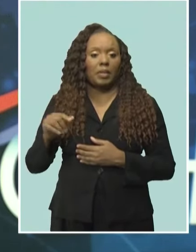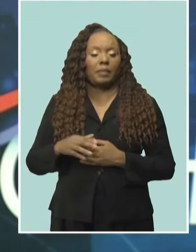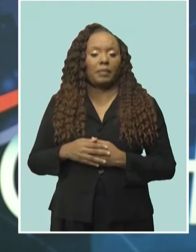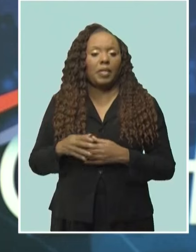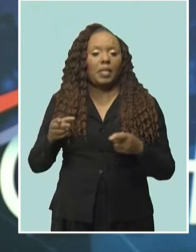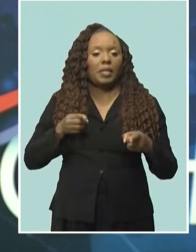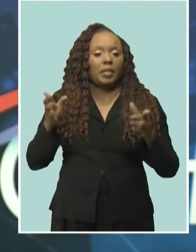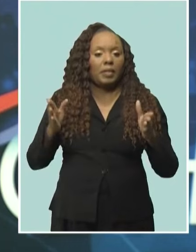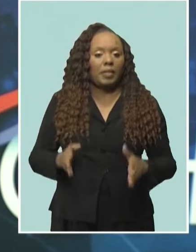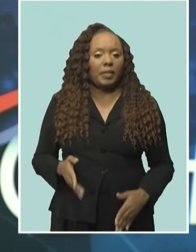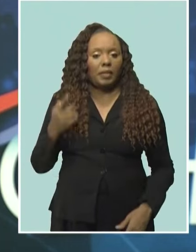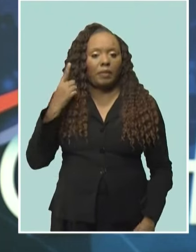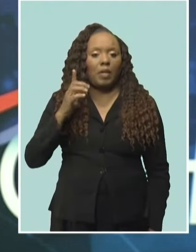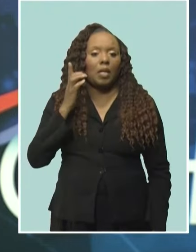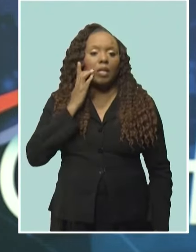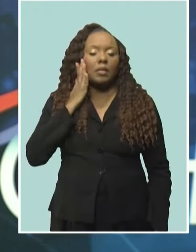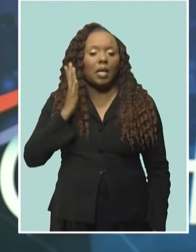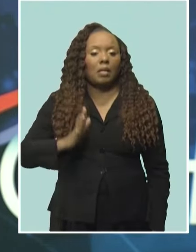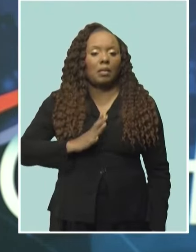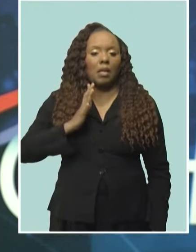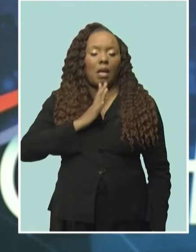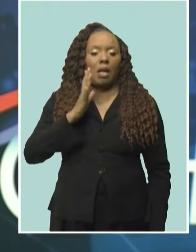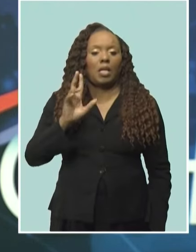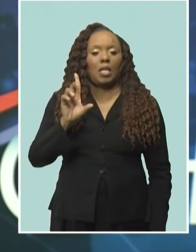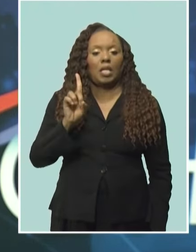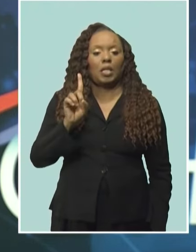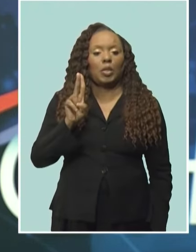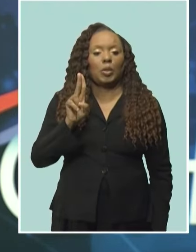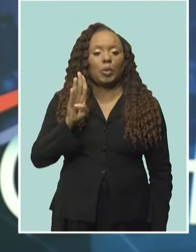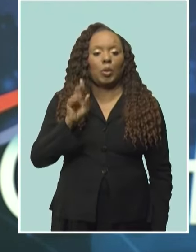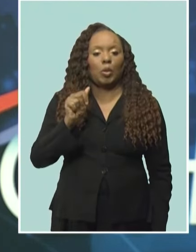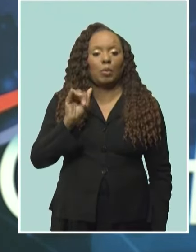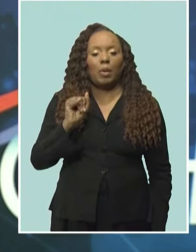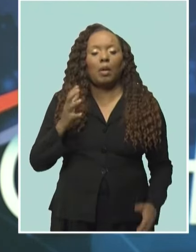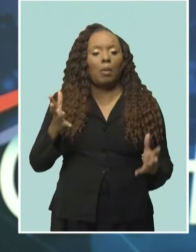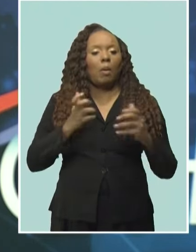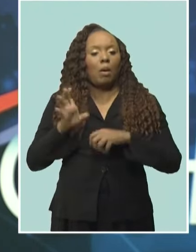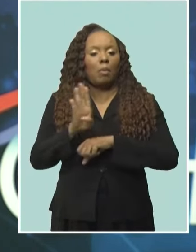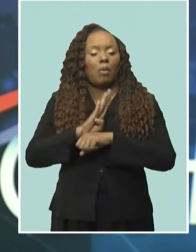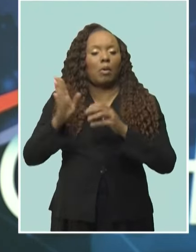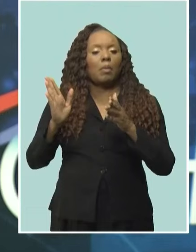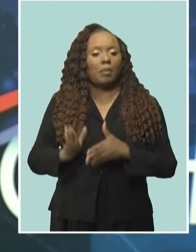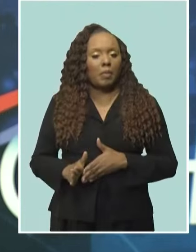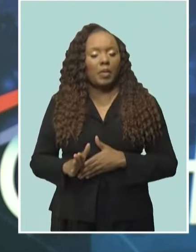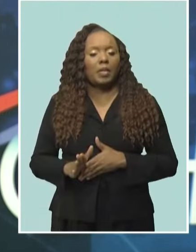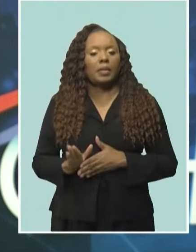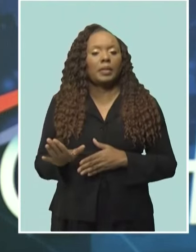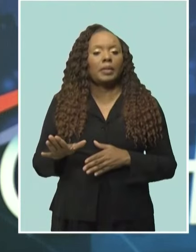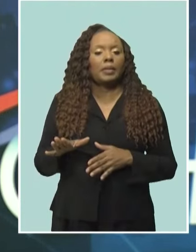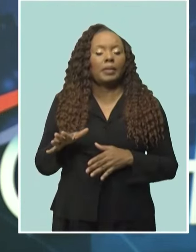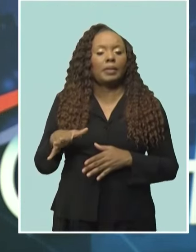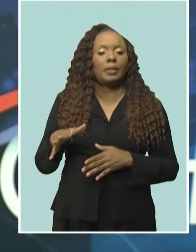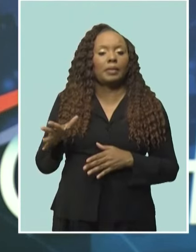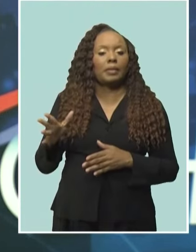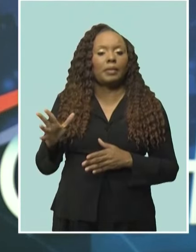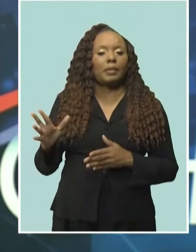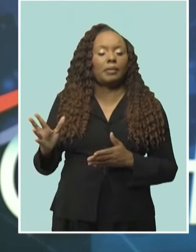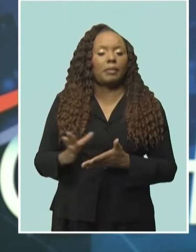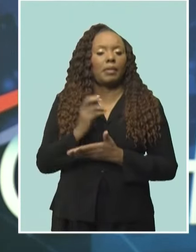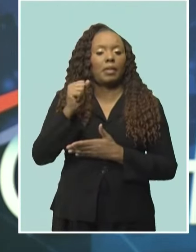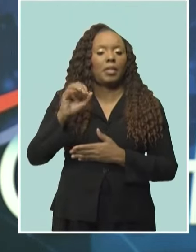looking for Barbadians with the right attitude to fill vacancies in different departments at the more than 1,600-room hotel.